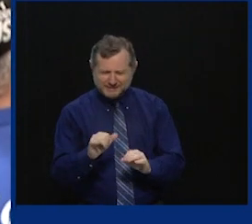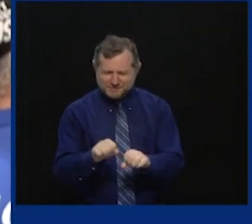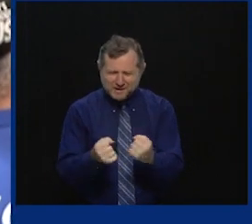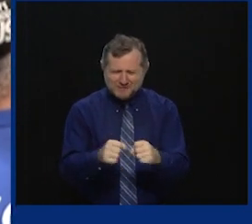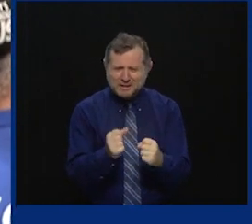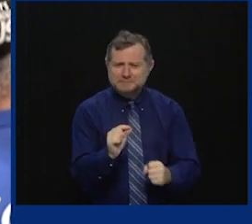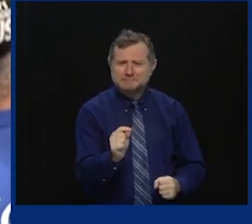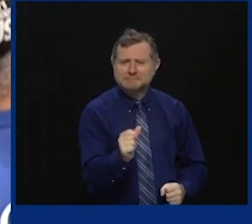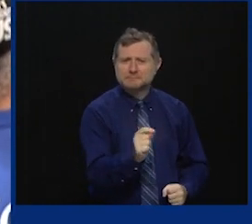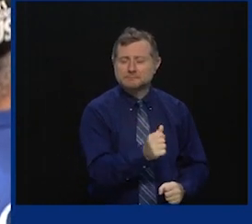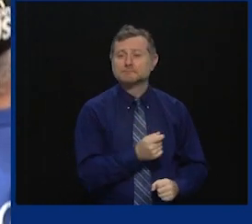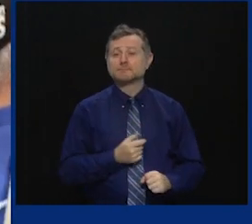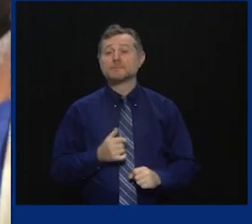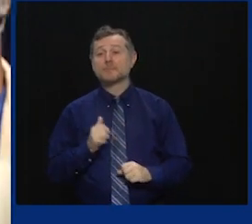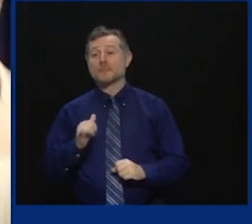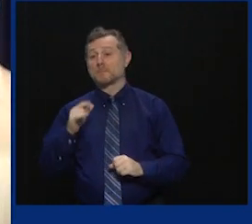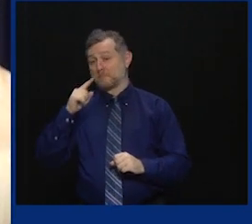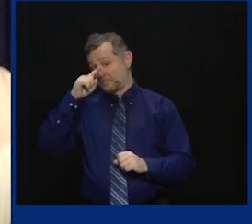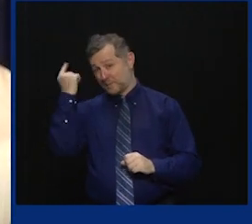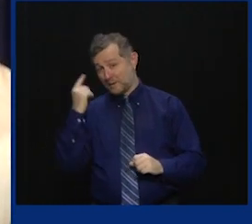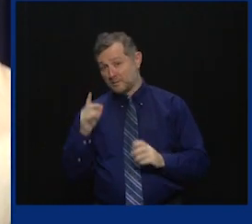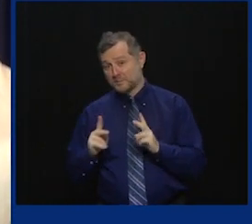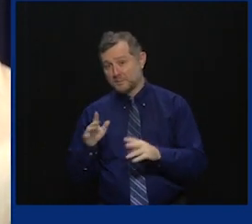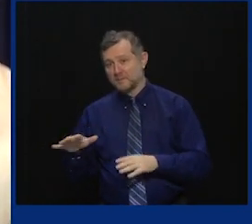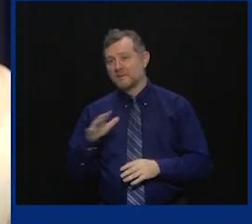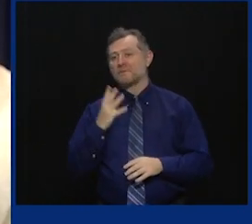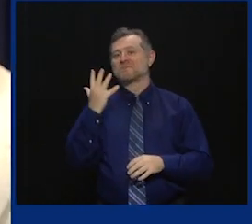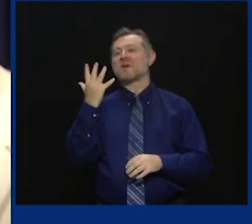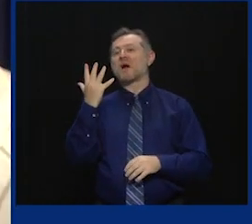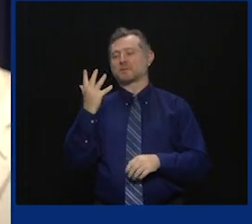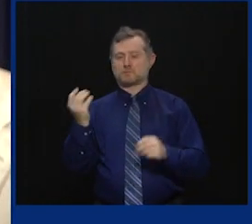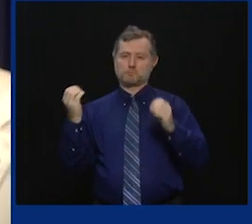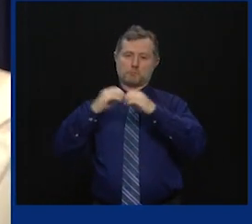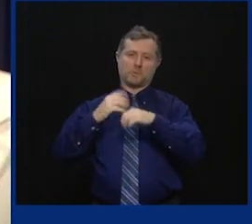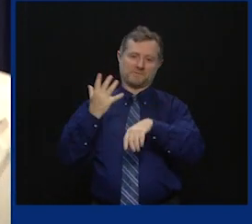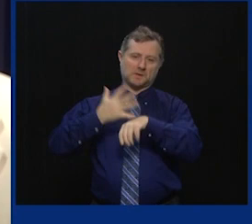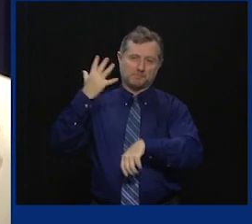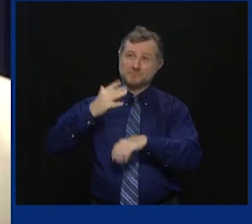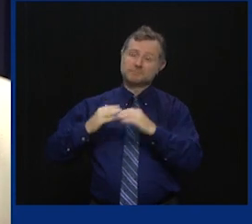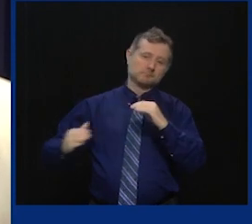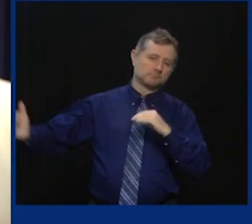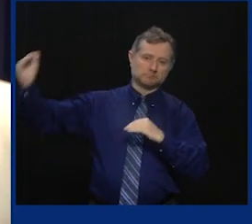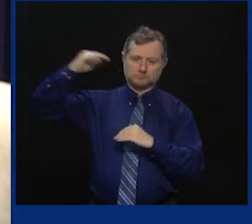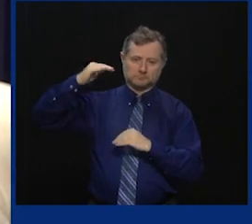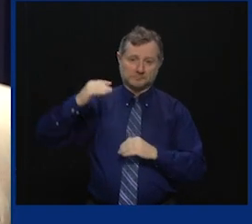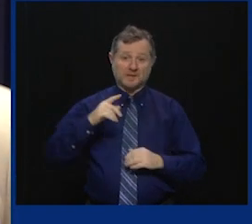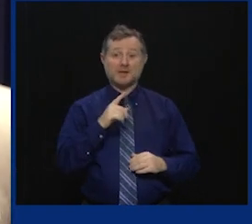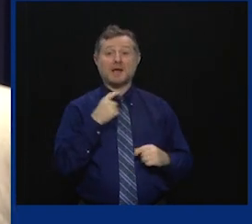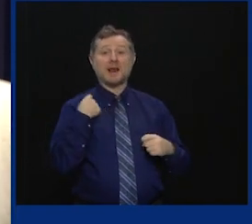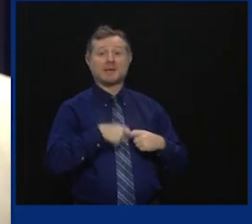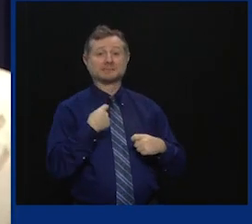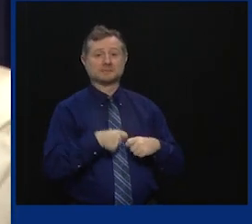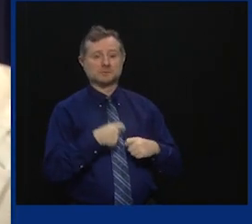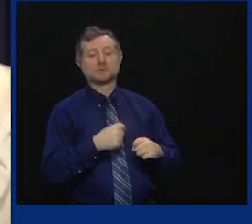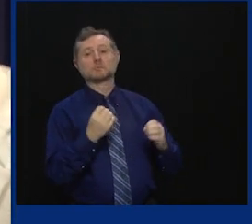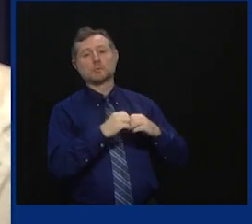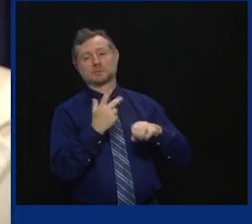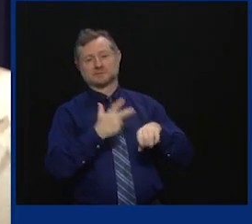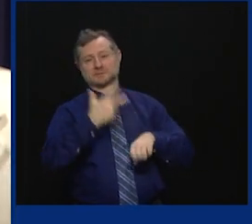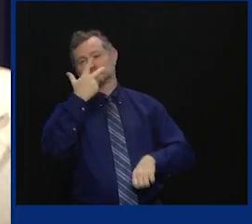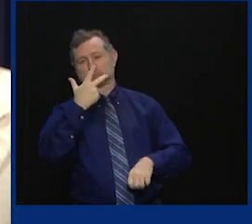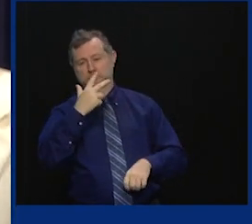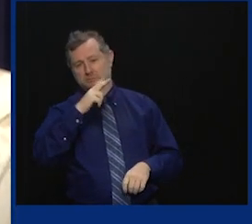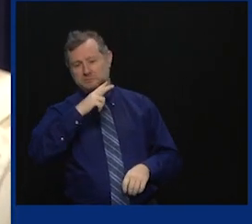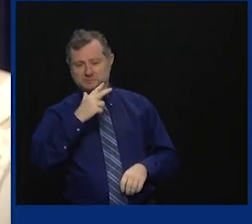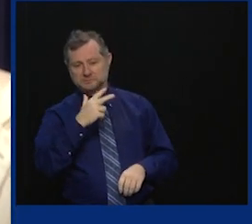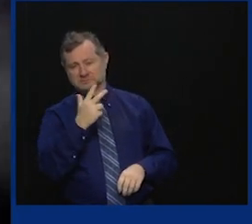folks are 5 times more likely, and Latinx people are 30% more likely to be incarcerated for a technical